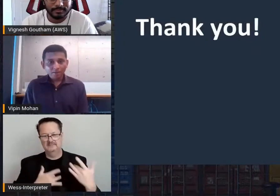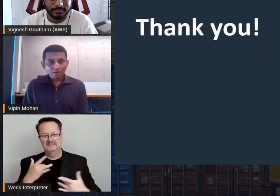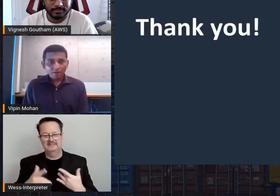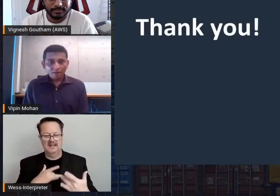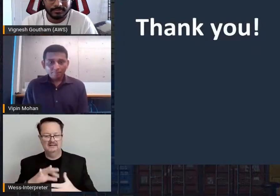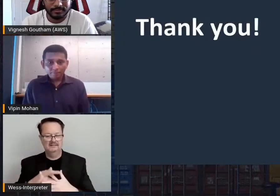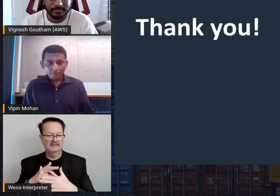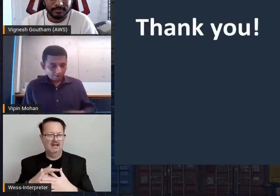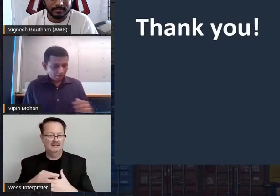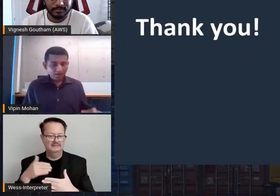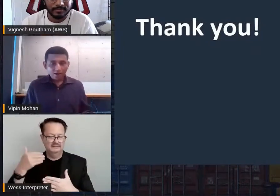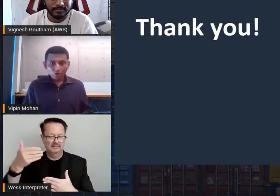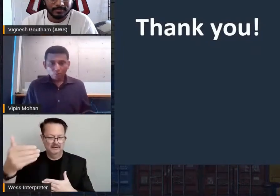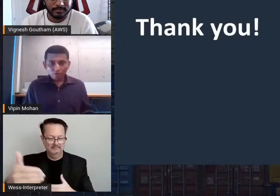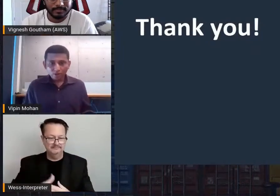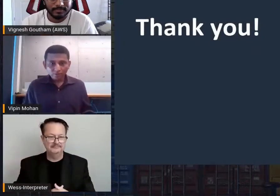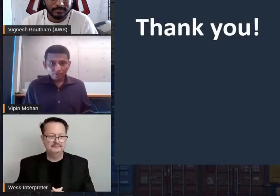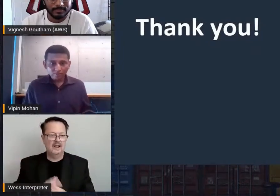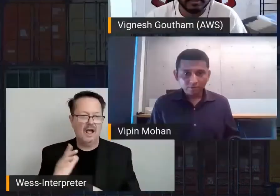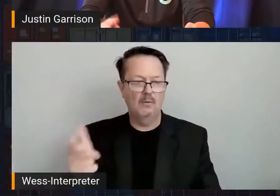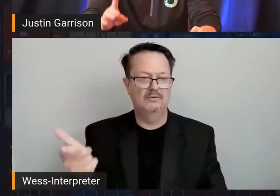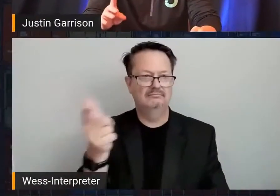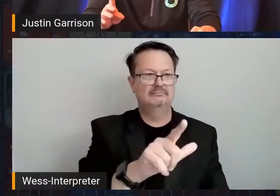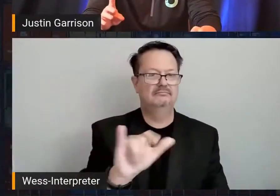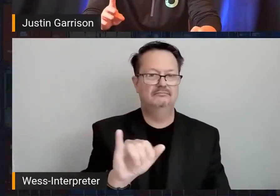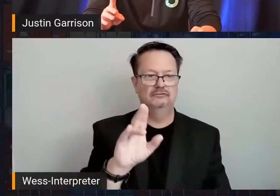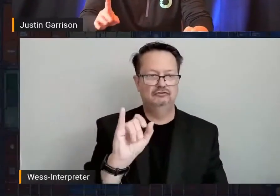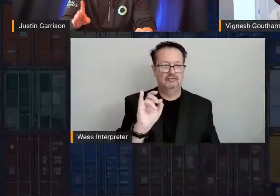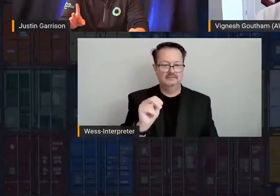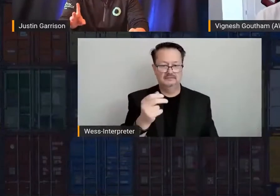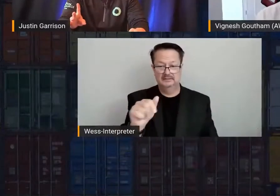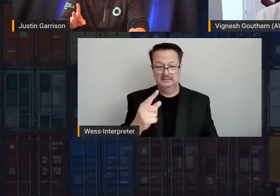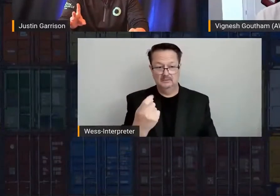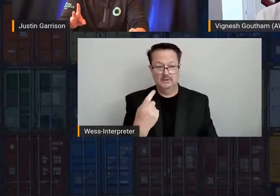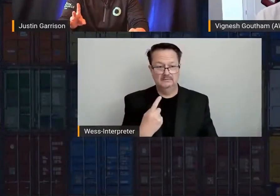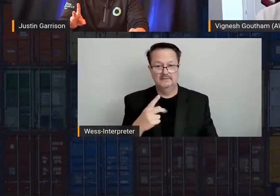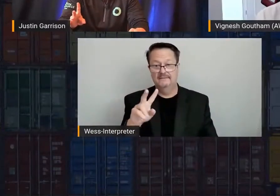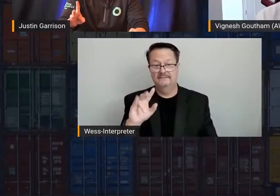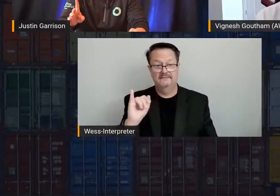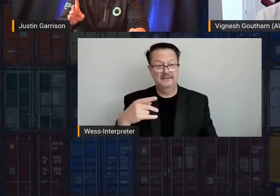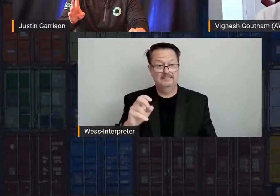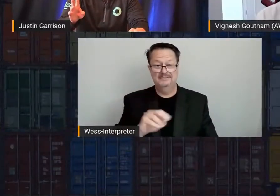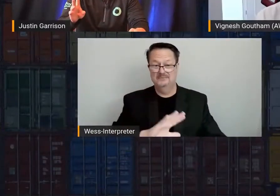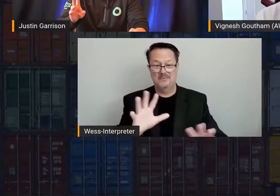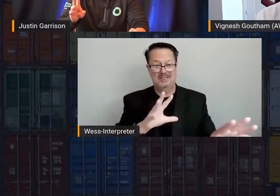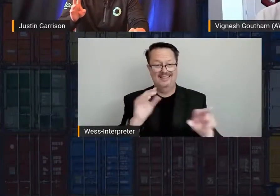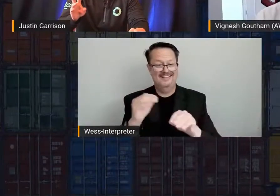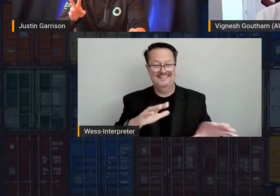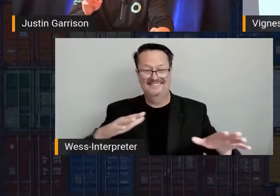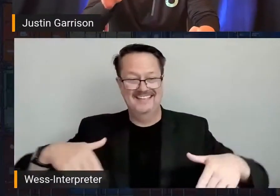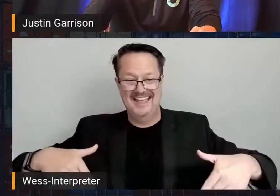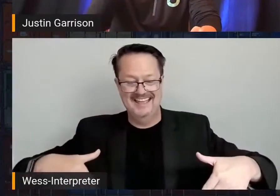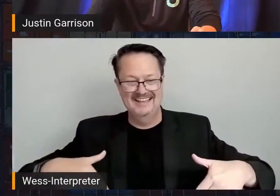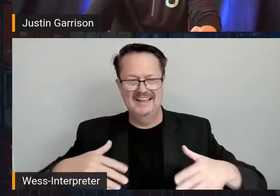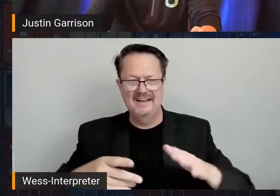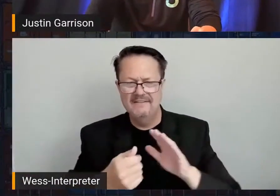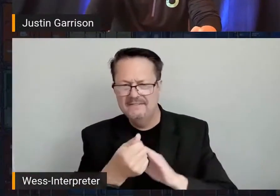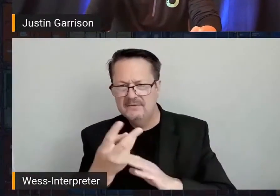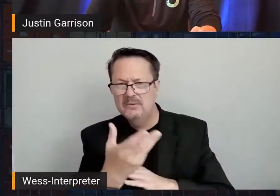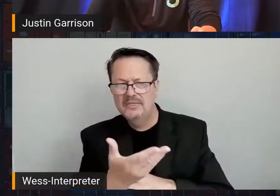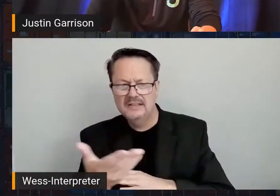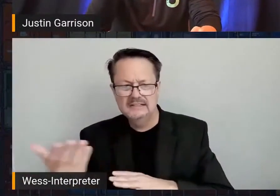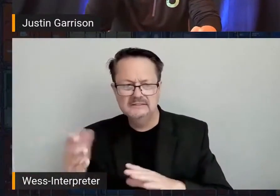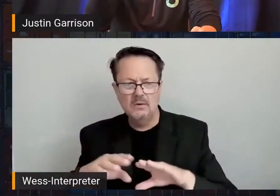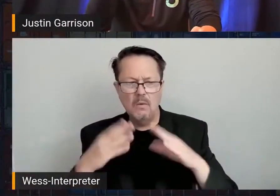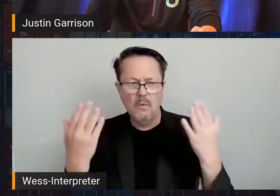up. And I'll hand it over to Justin. If there's any questions that we can answer. And Vipin, don't leave yet. A couple things. Open source. I just